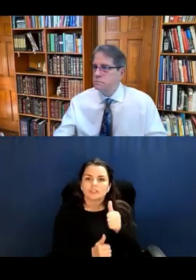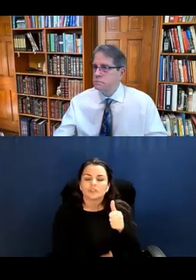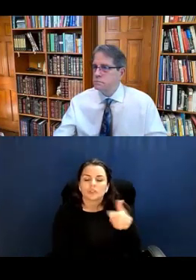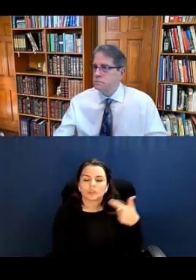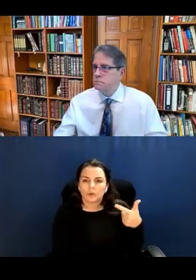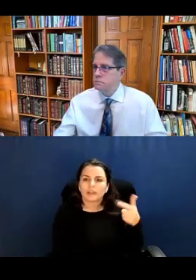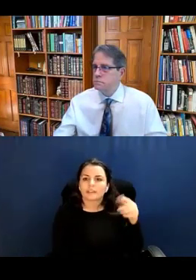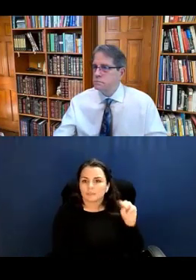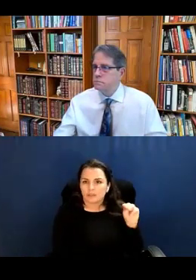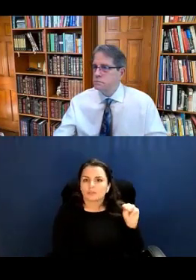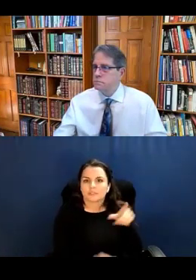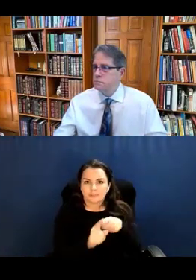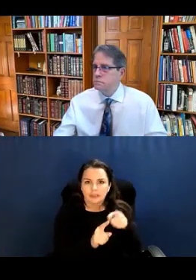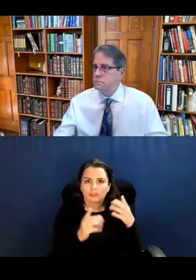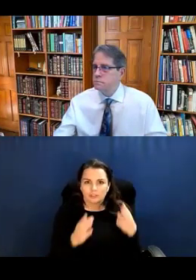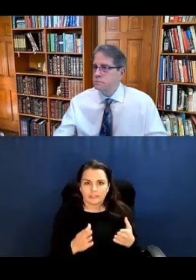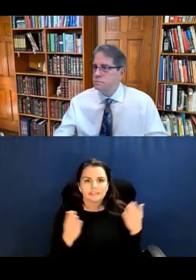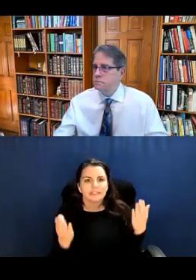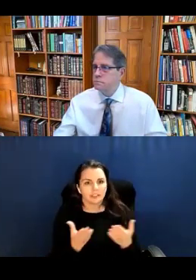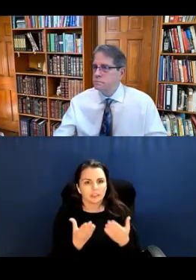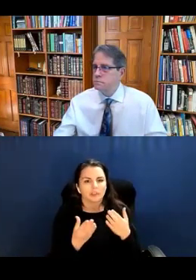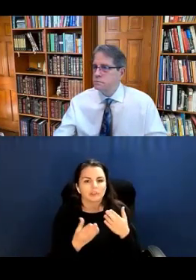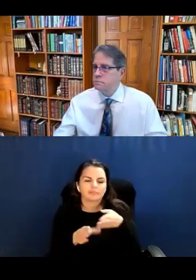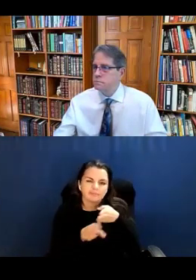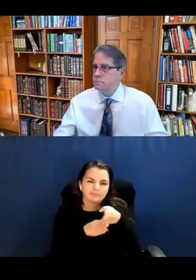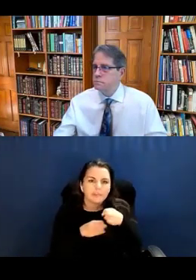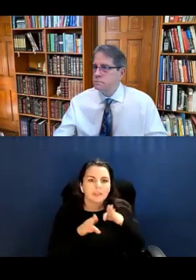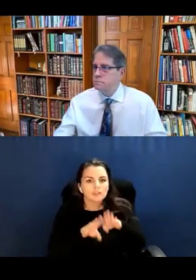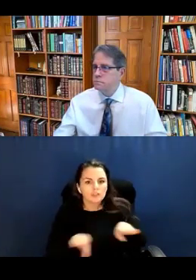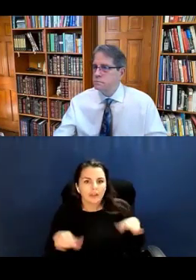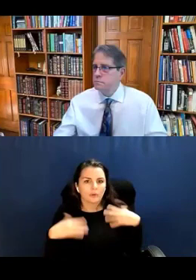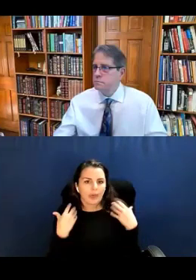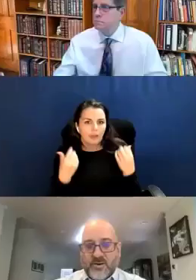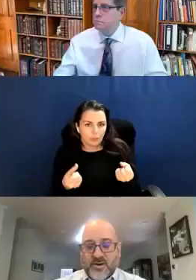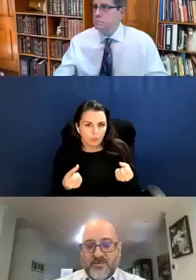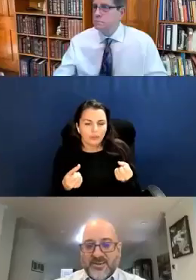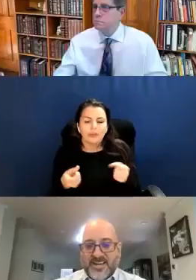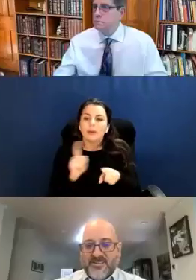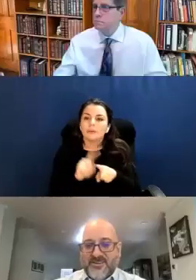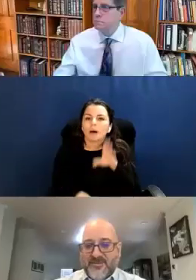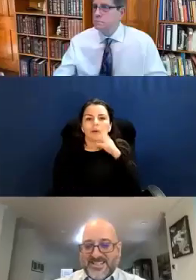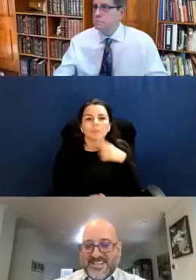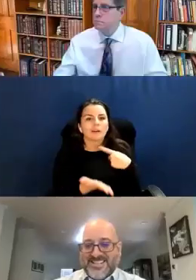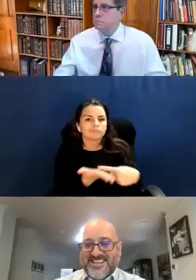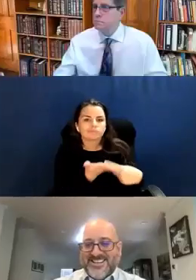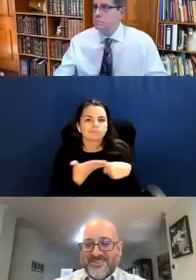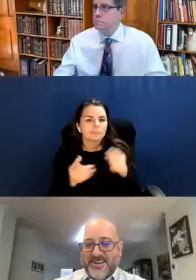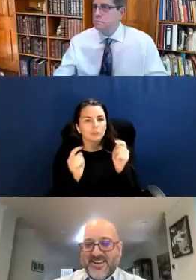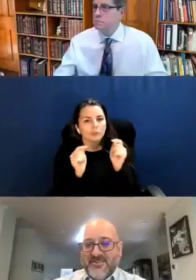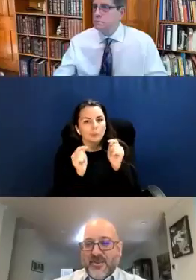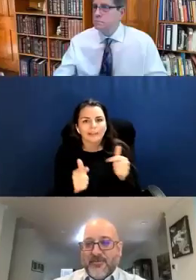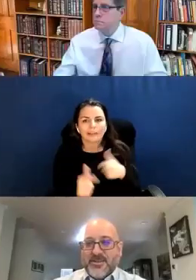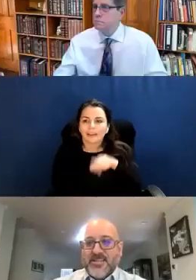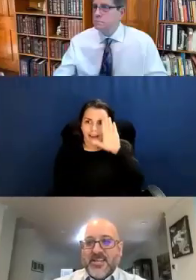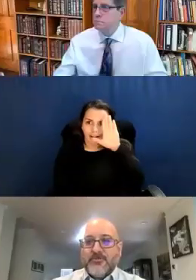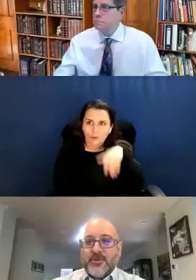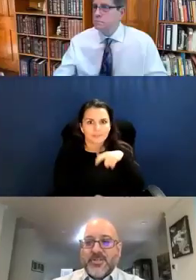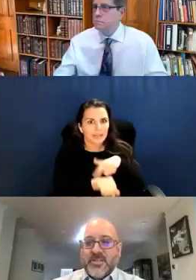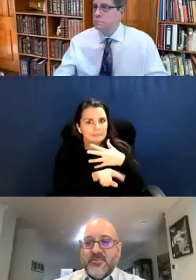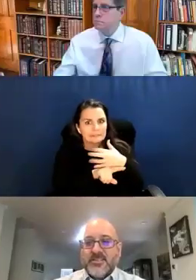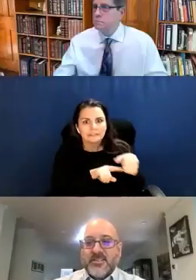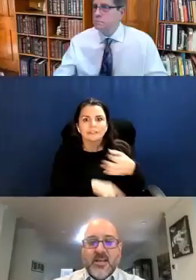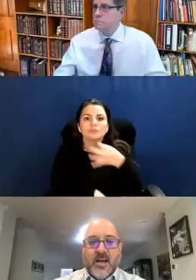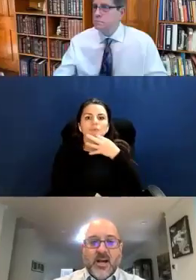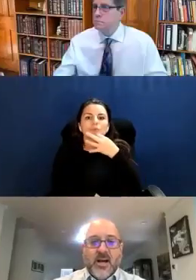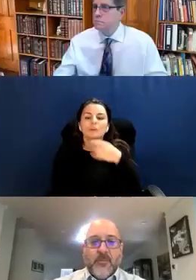specialist with child health. And so I'll be talking briefly. I know we're almost at a time for the presentation